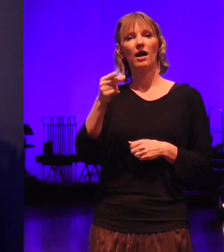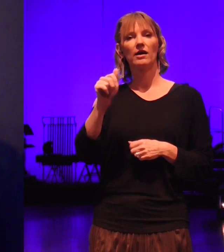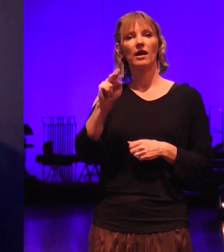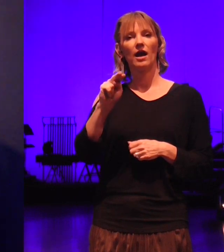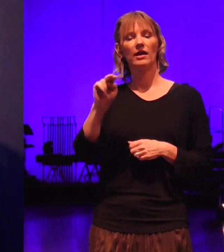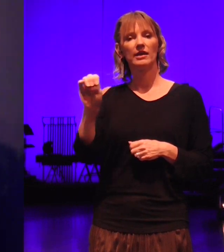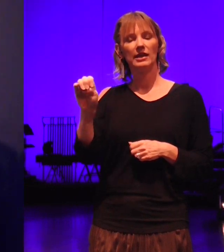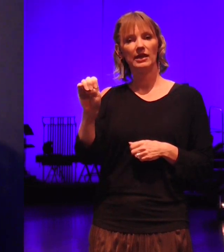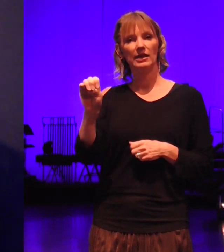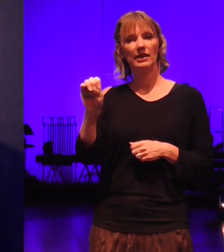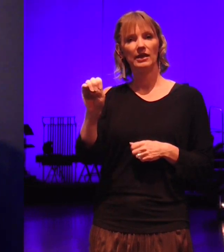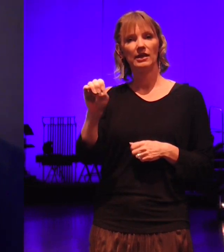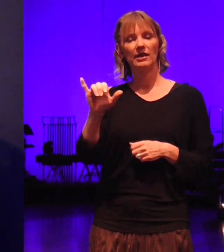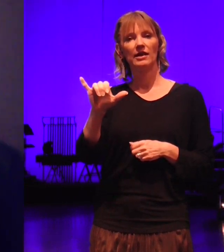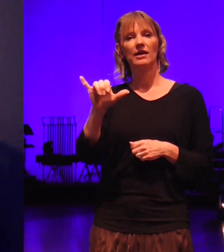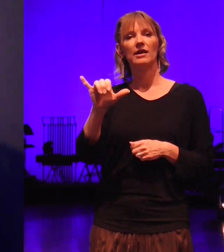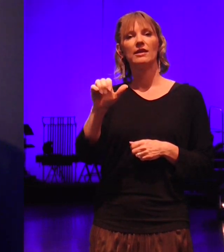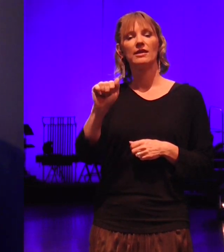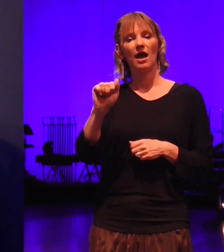Yagani,